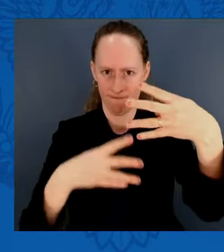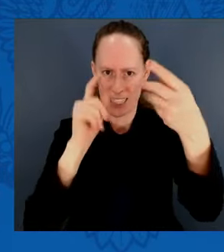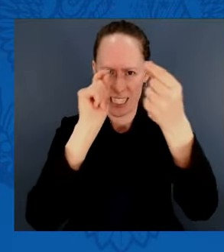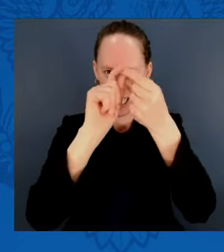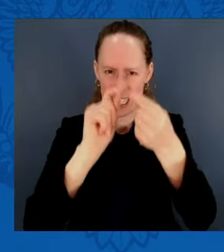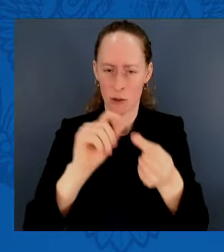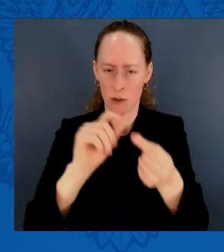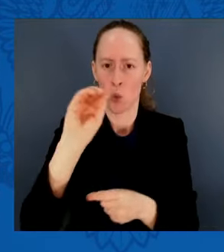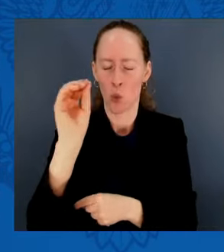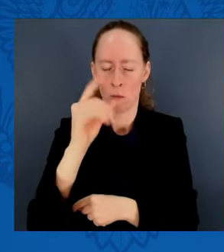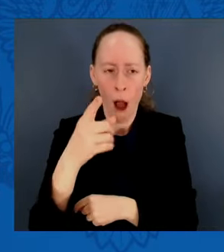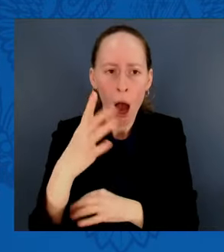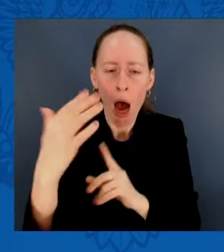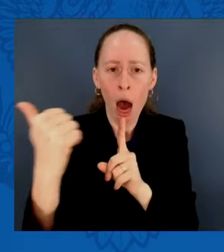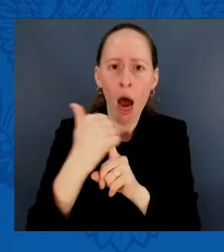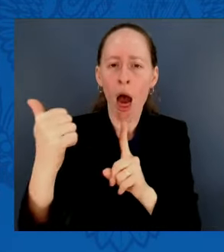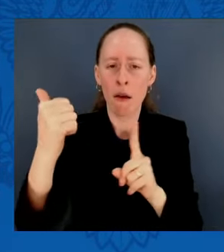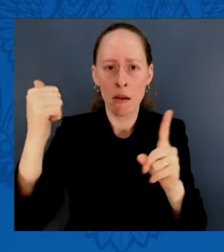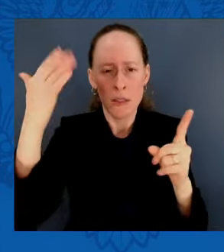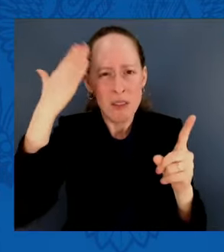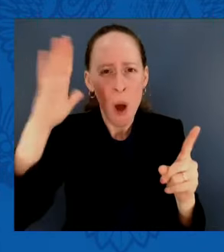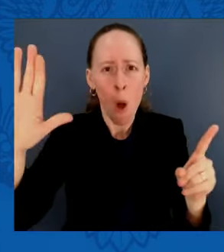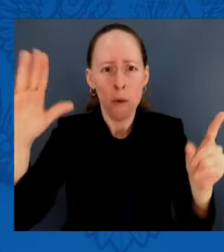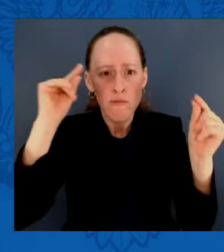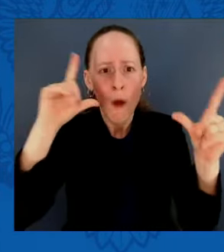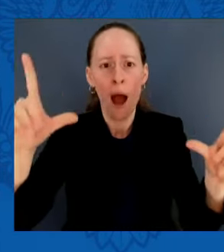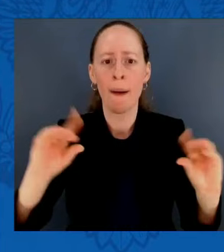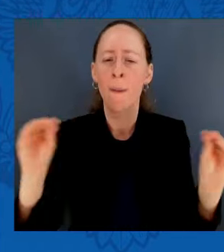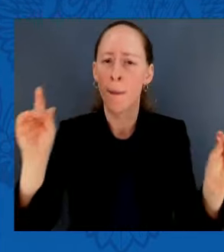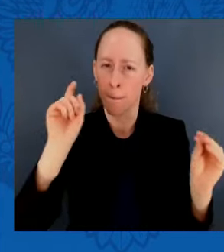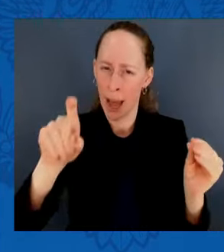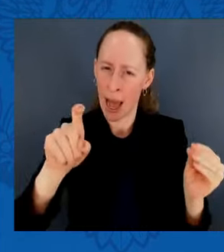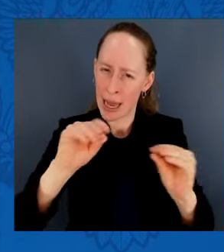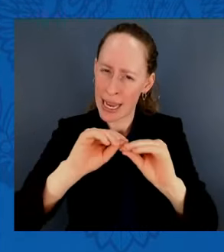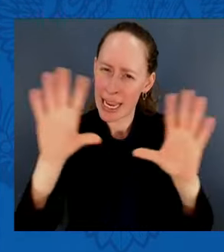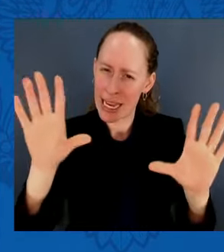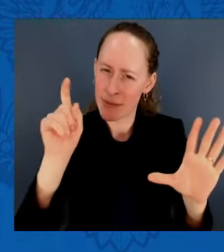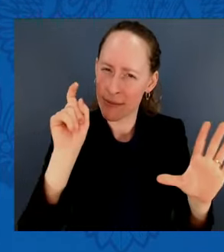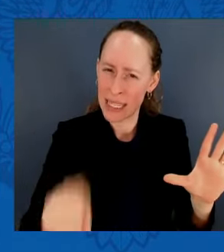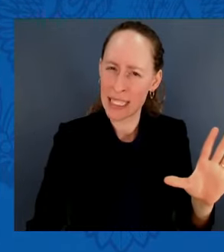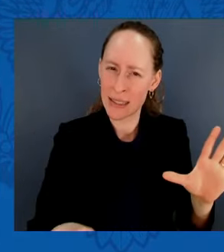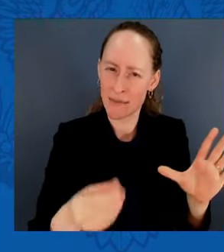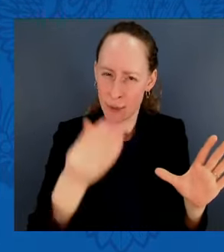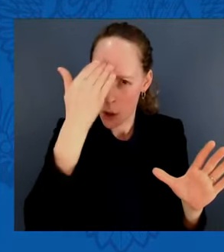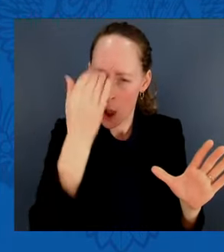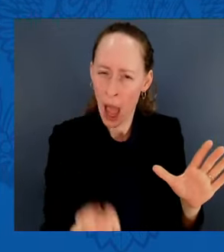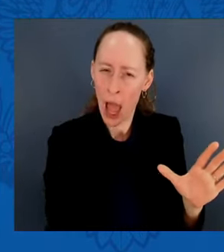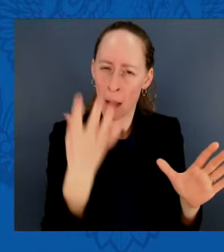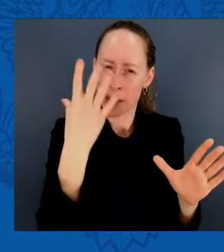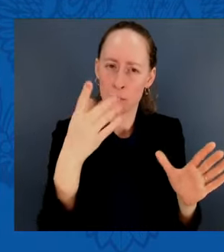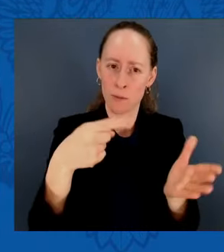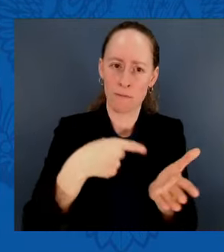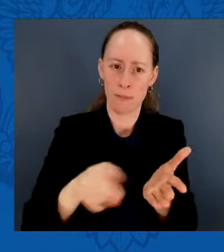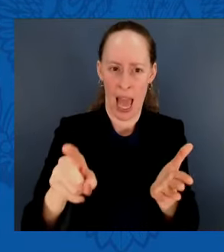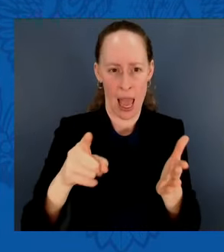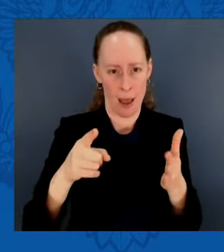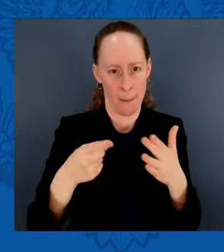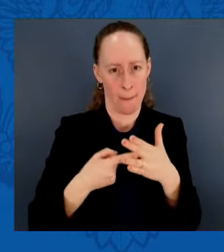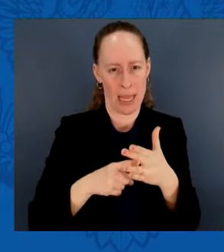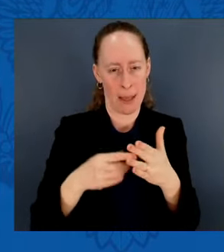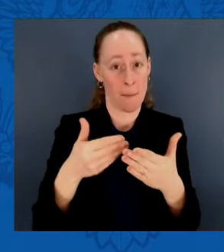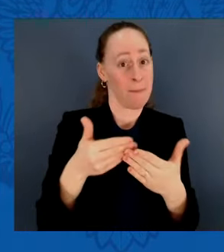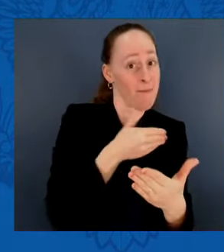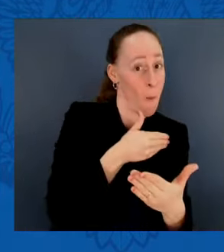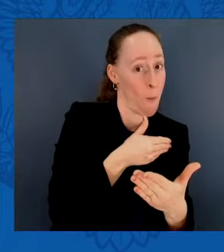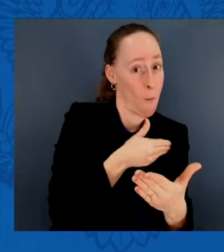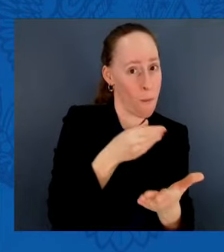matters. And so does this. In November, my team began serious negotiation